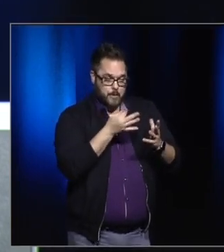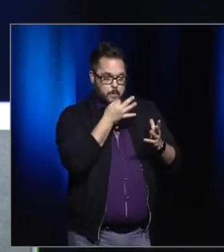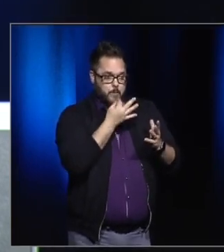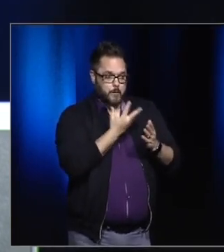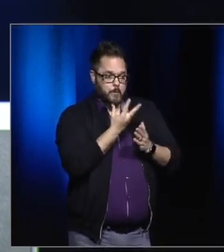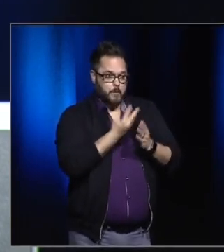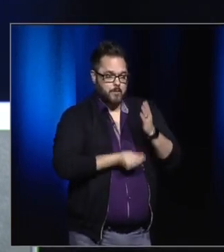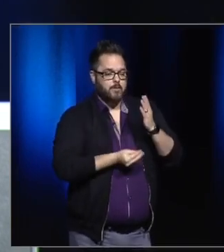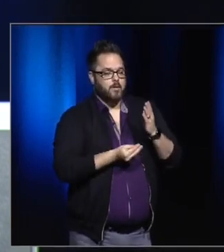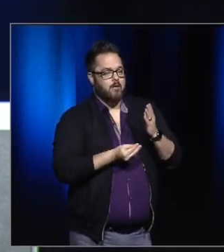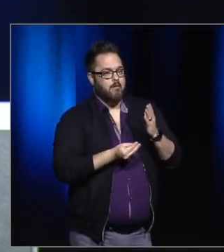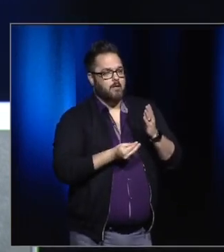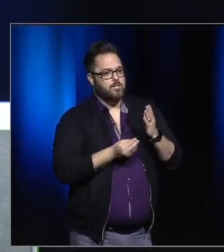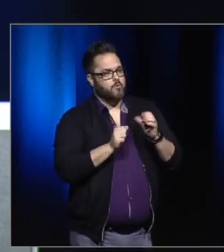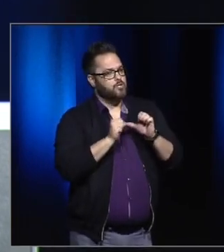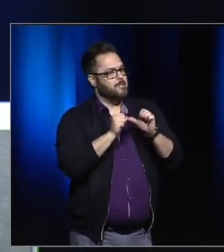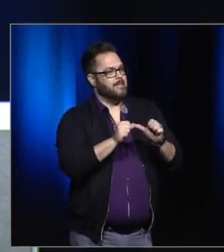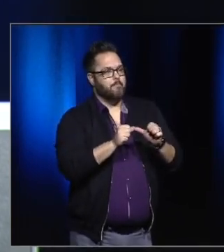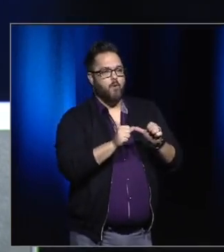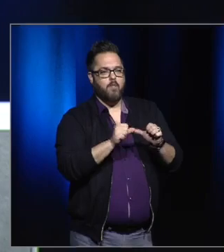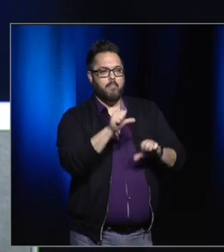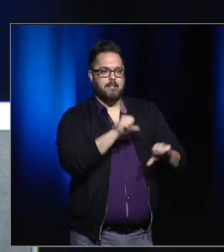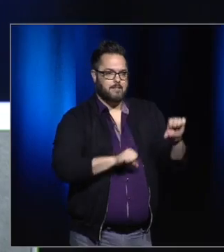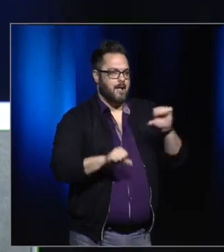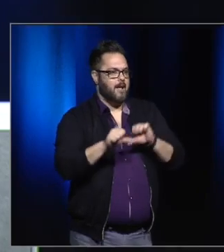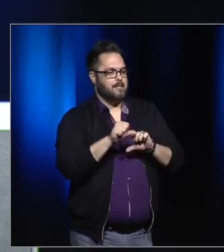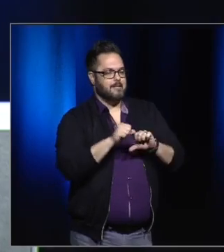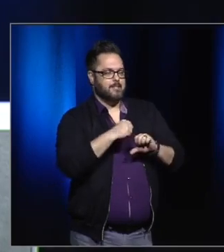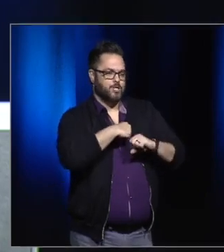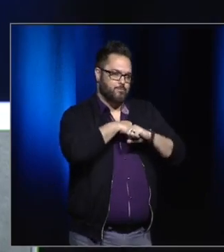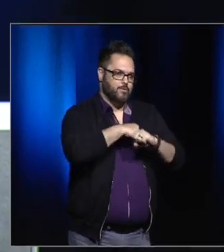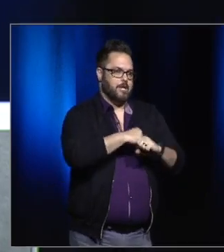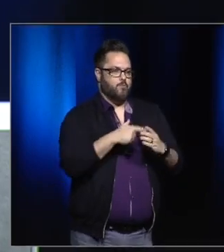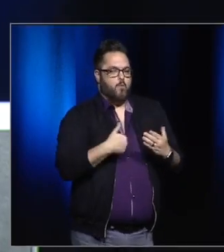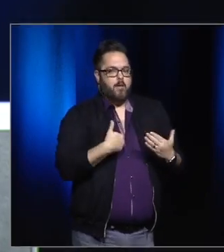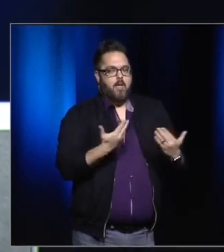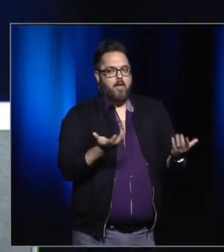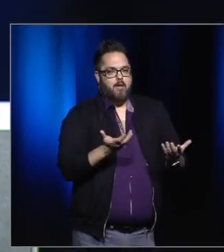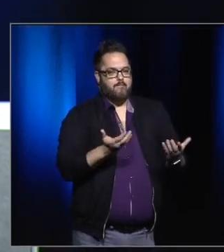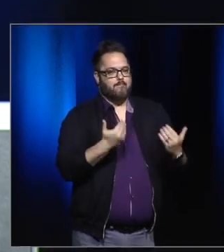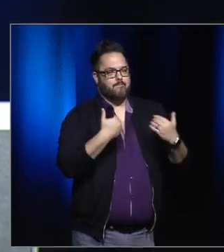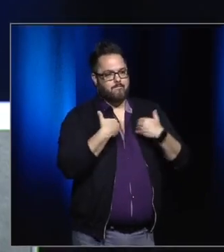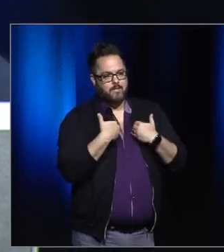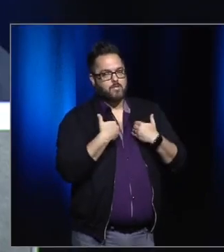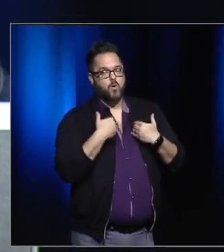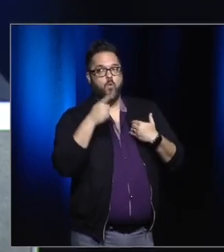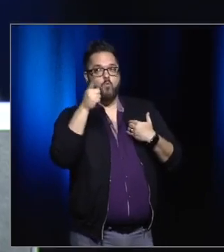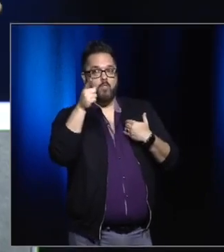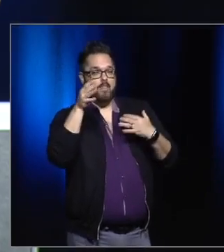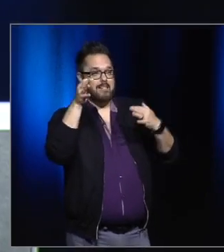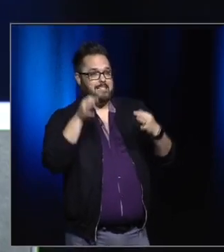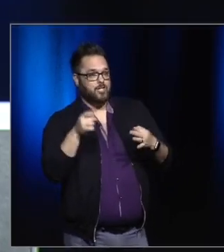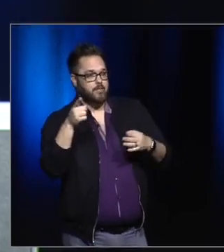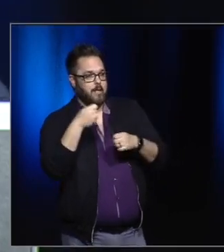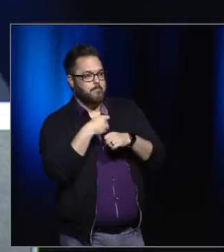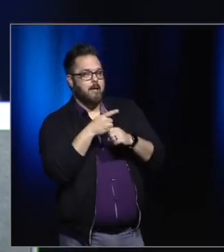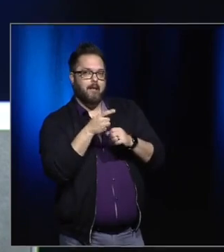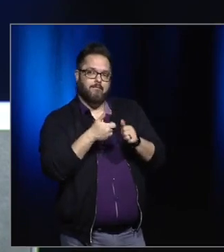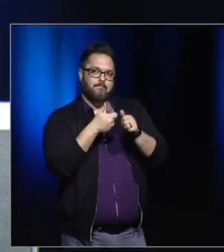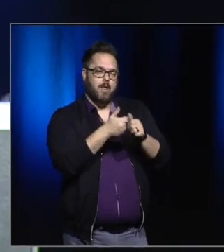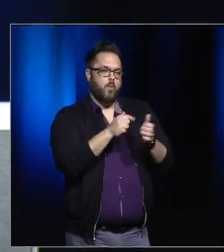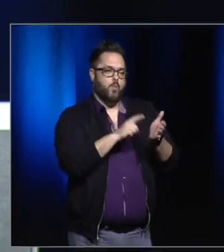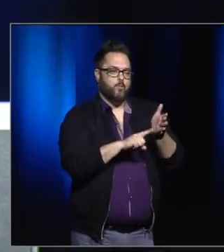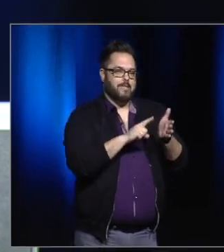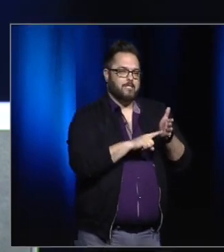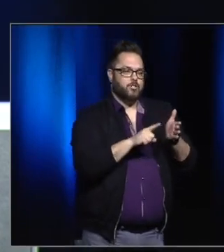it's very important, I think, for the science community to always protect what we have, to make sure that decisions being made are research informed and don't